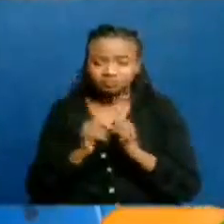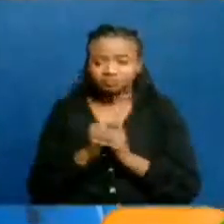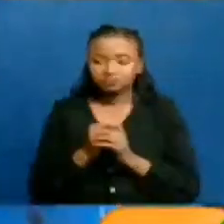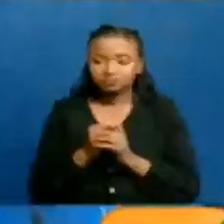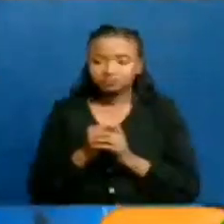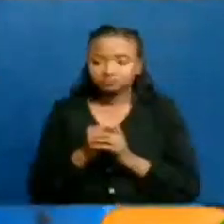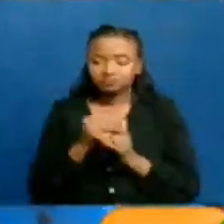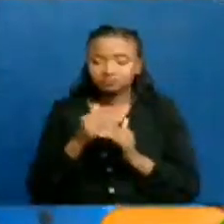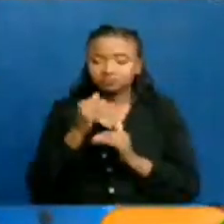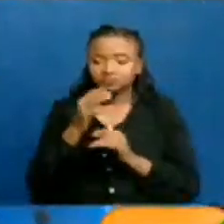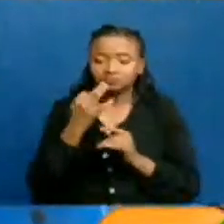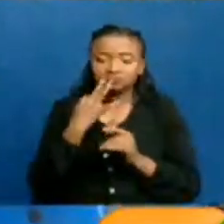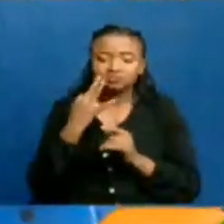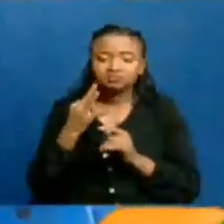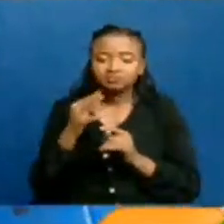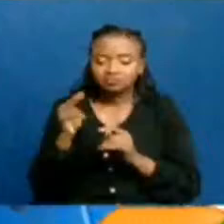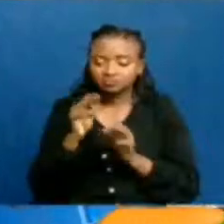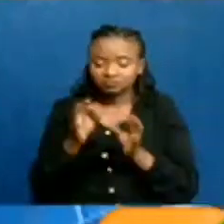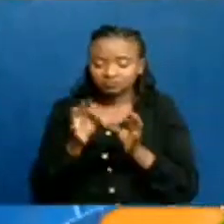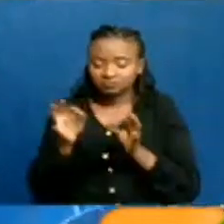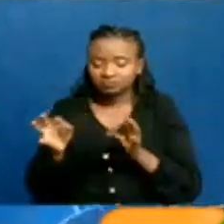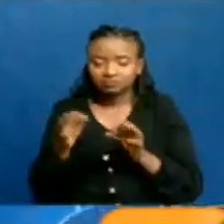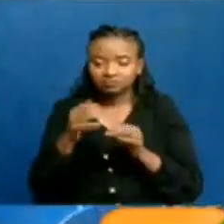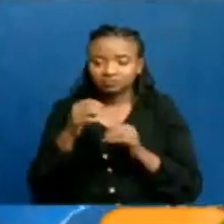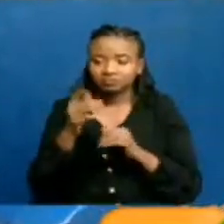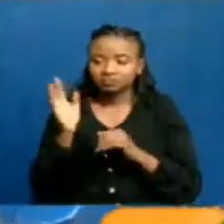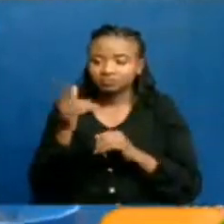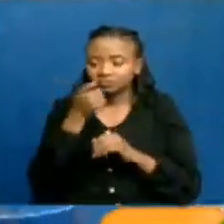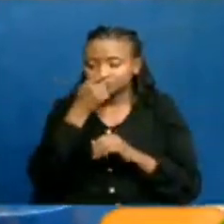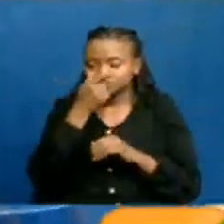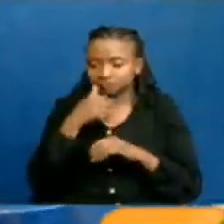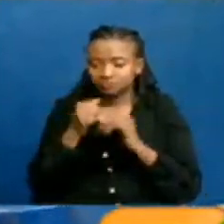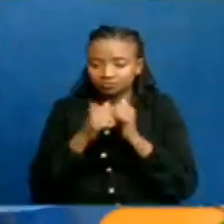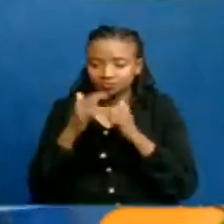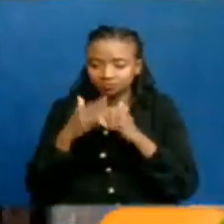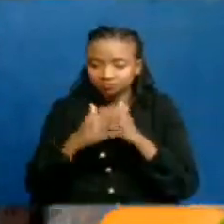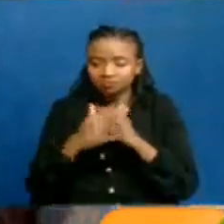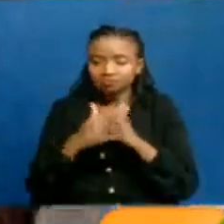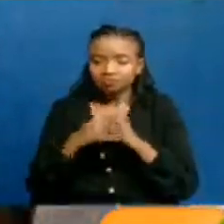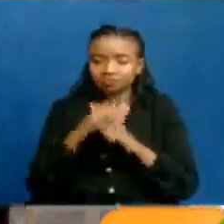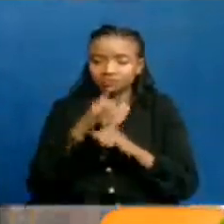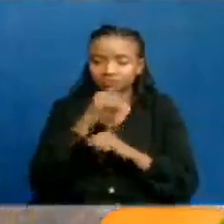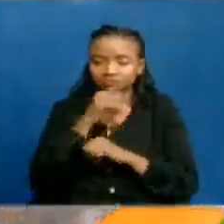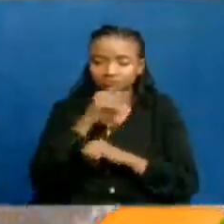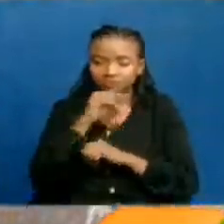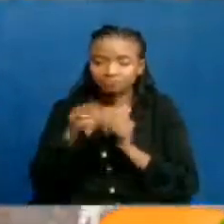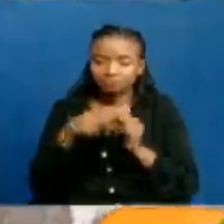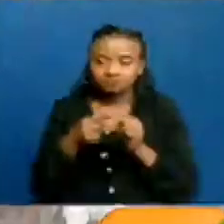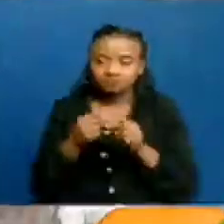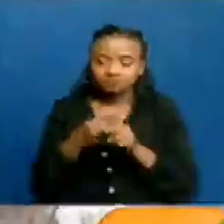About 300 meters away, 19-year-old Byron Otieno is hard at work.